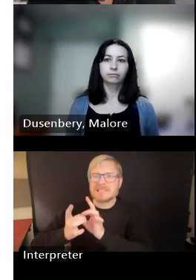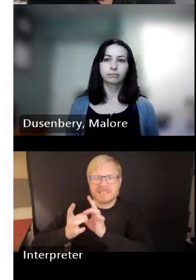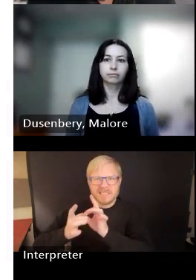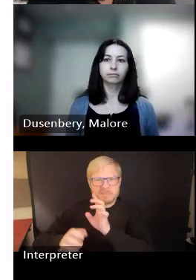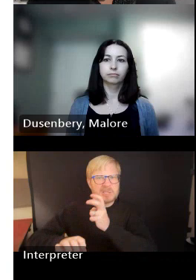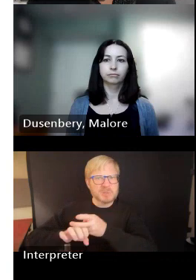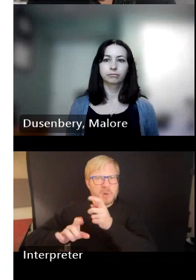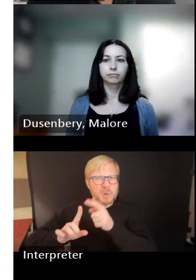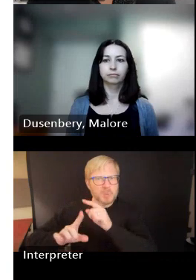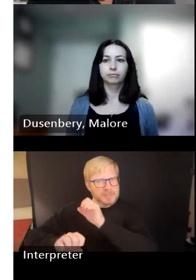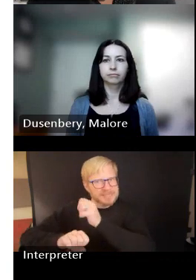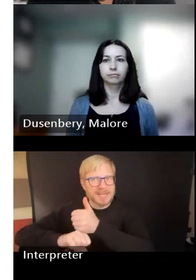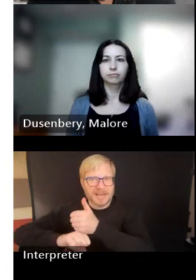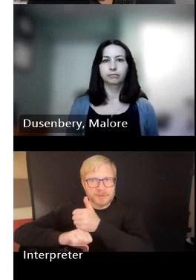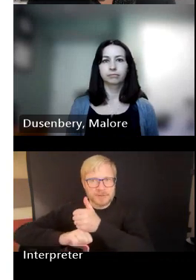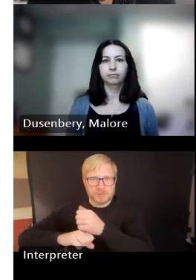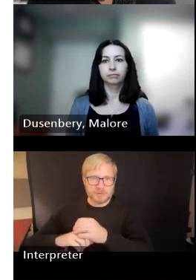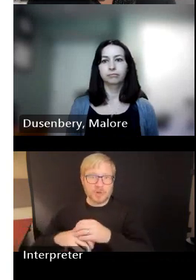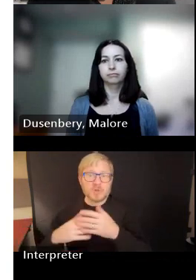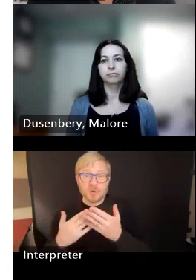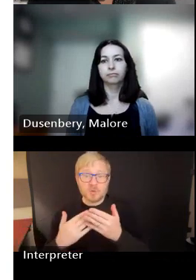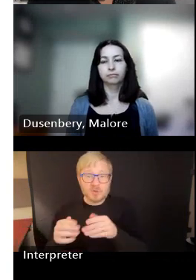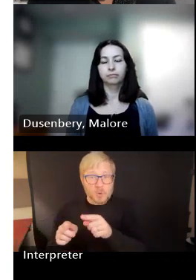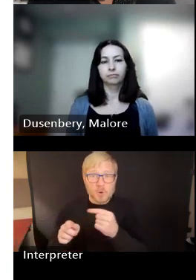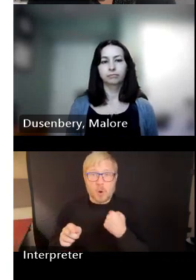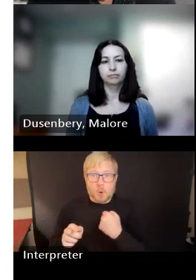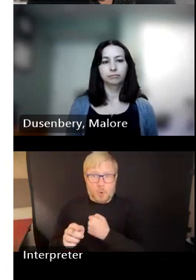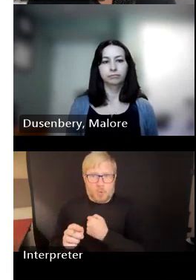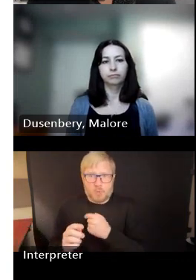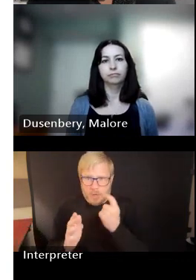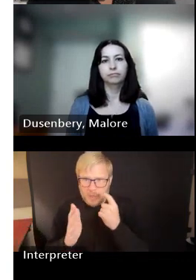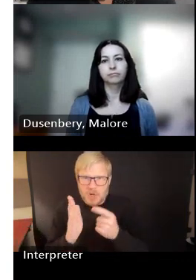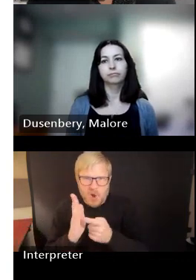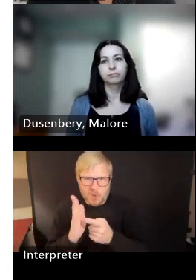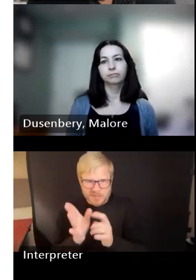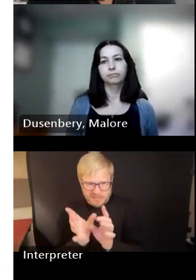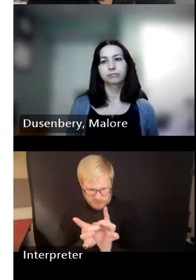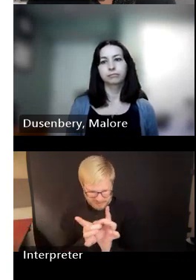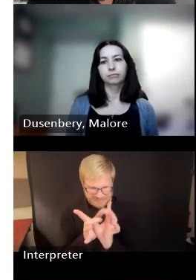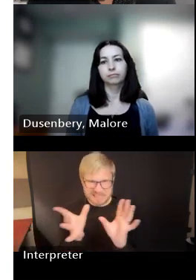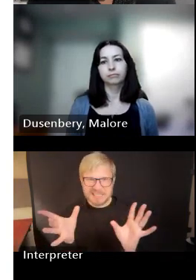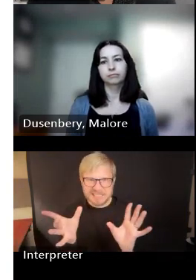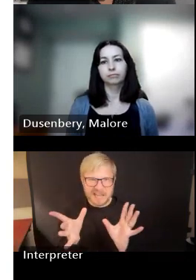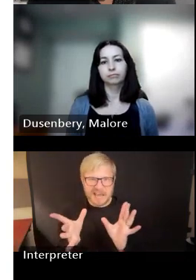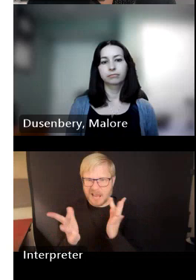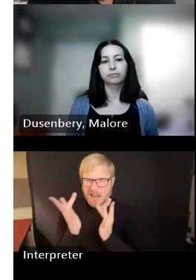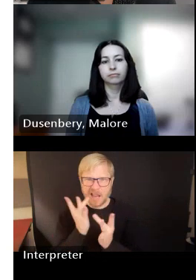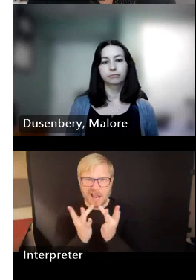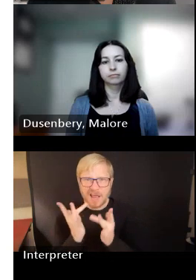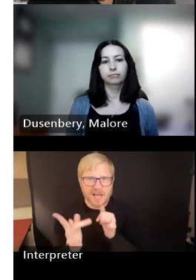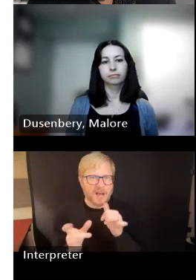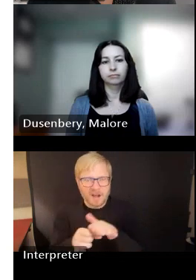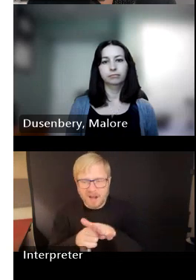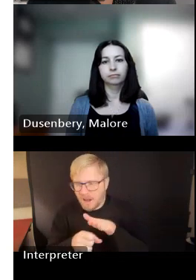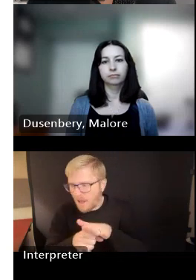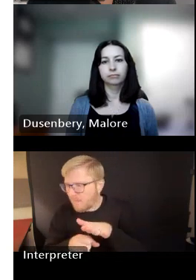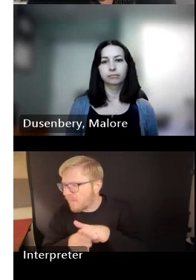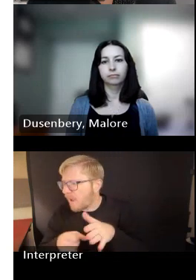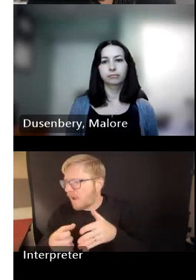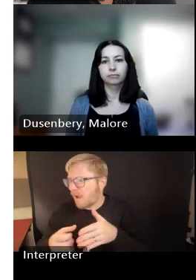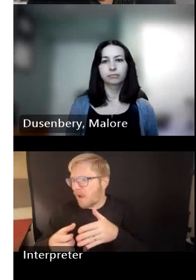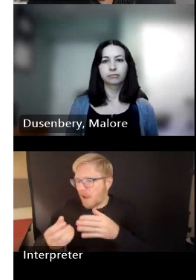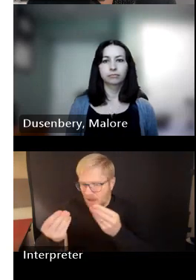is lack of culturally specific programs. There is lack of interpretation sometimes. There is lack of awareness of how to work with